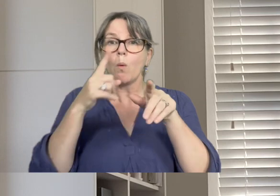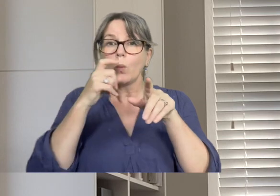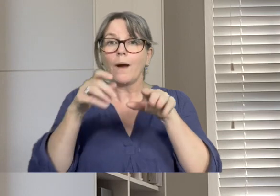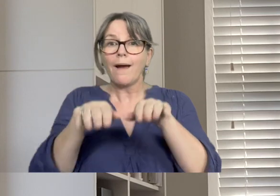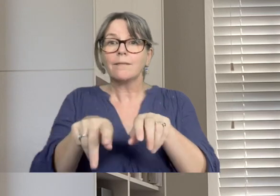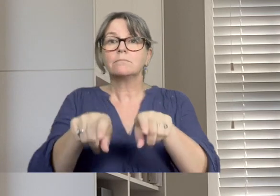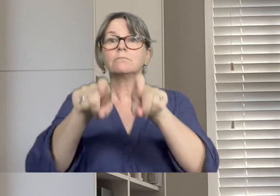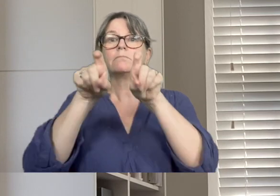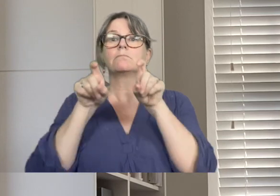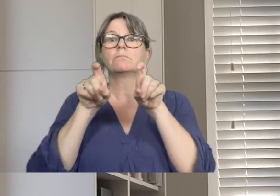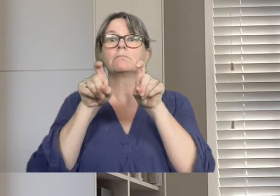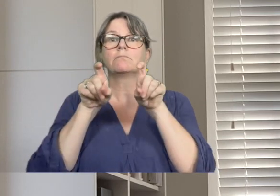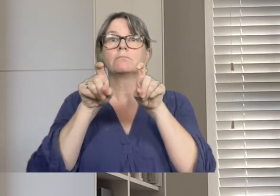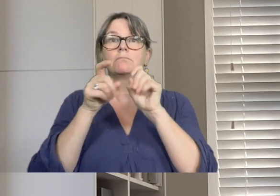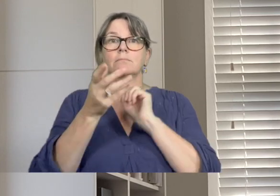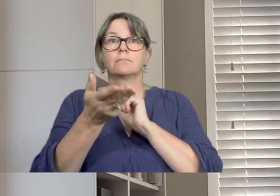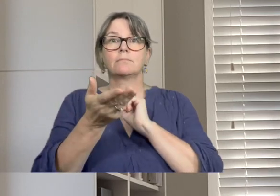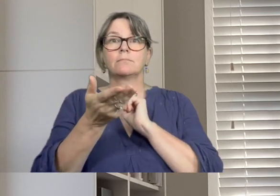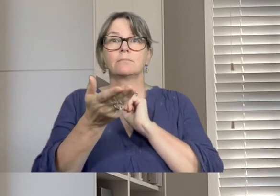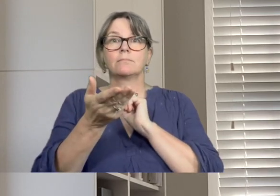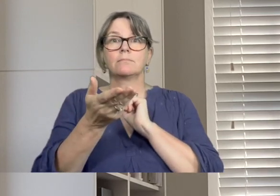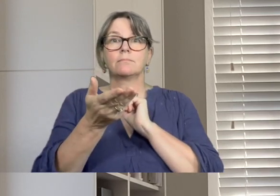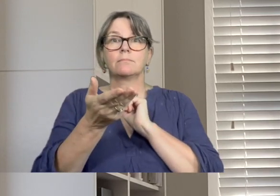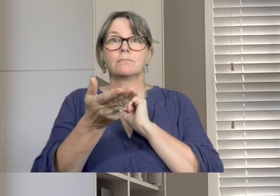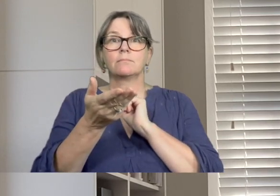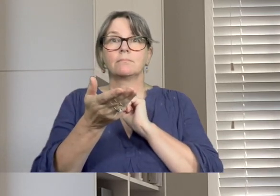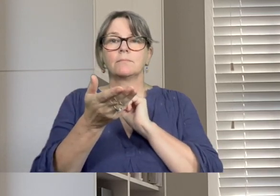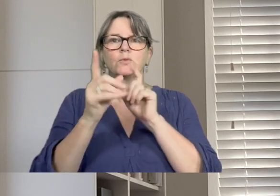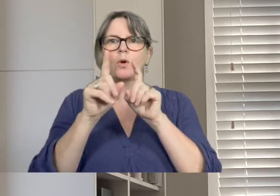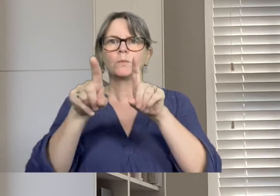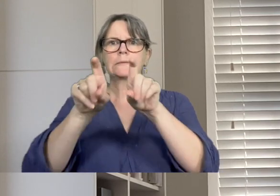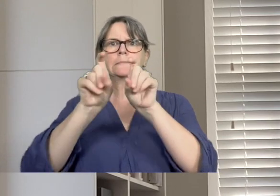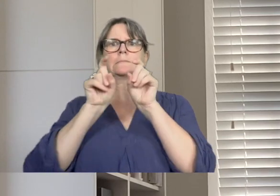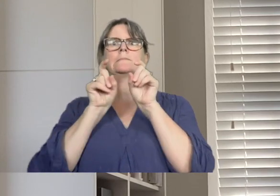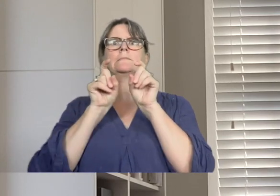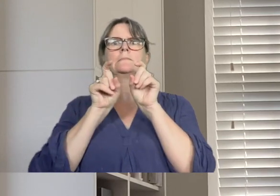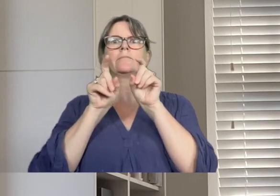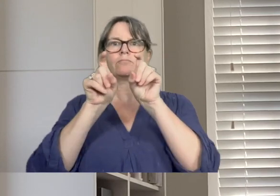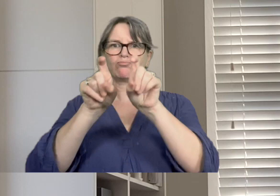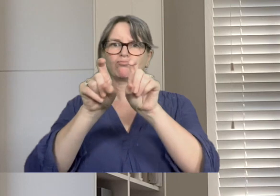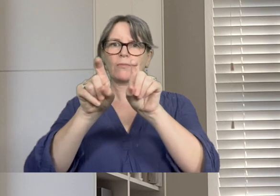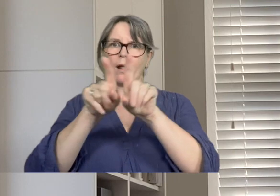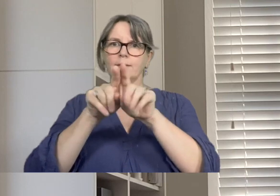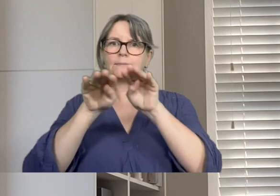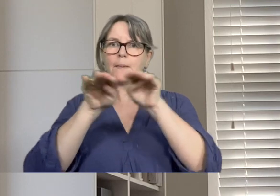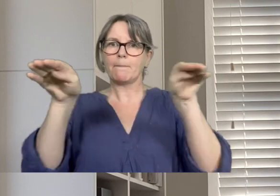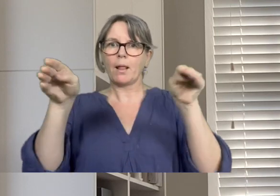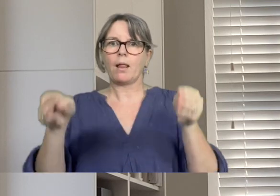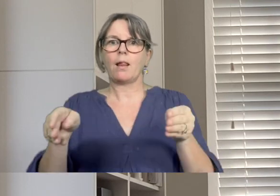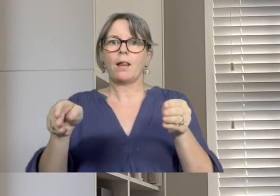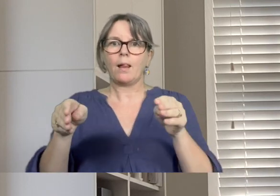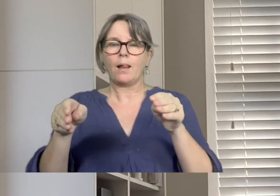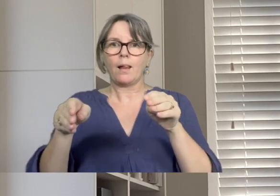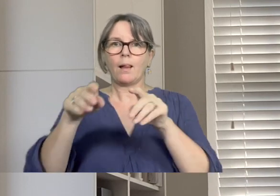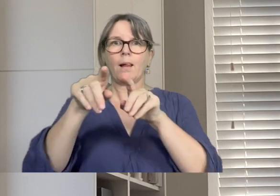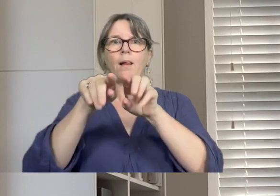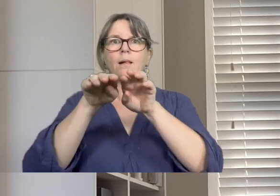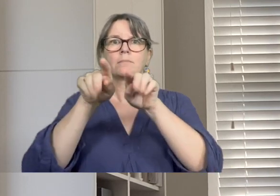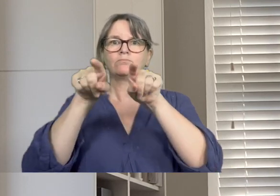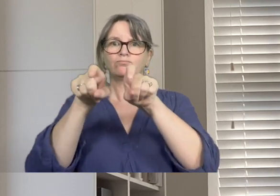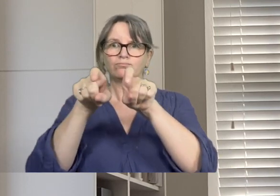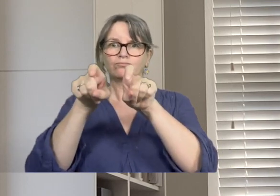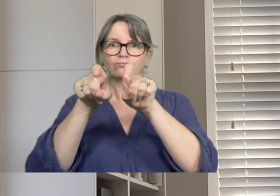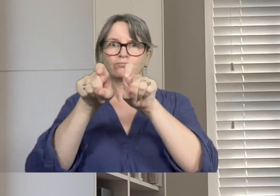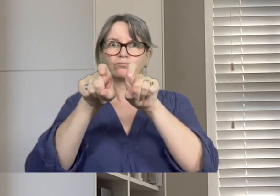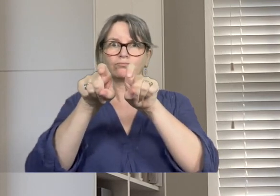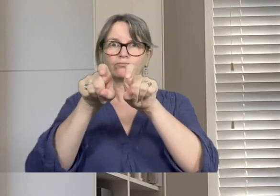to increase it, we're coming to our tabletop. When we're in tabletop, don't bring the knees towards you and lift the tail. We want to keep those feet reaching